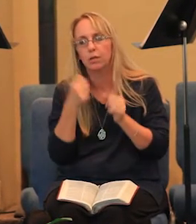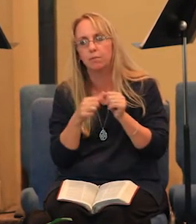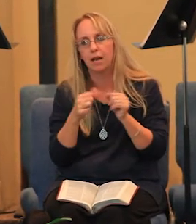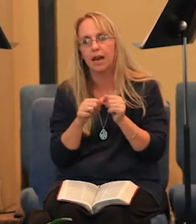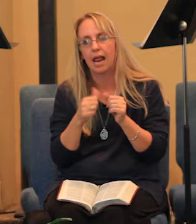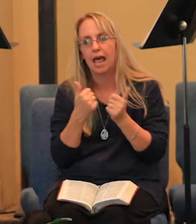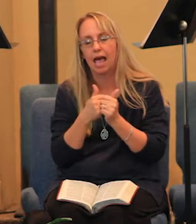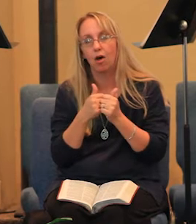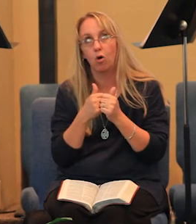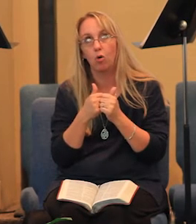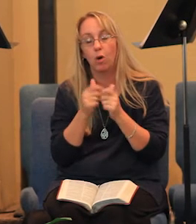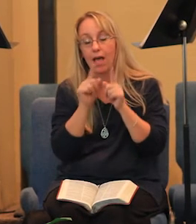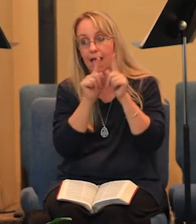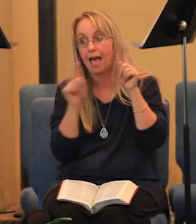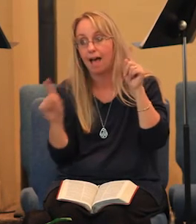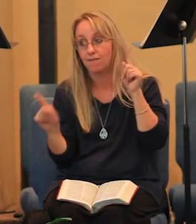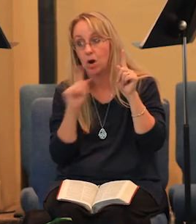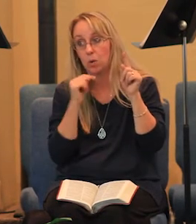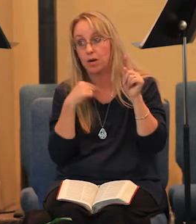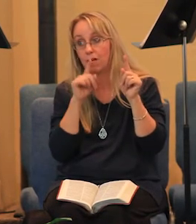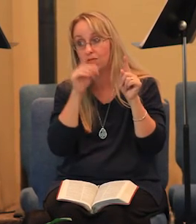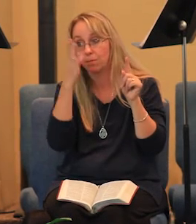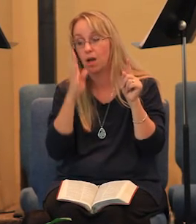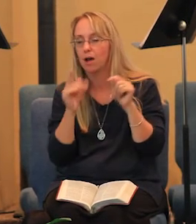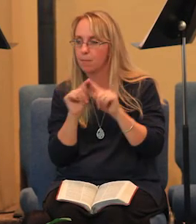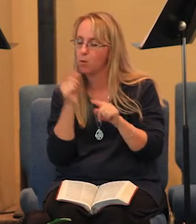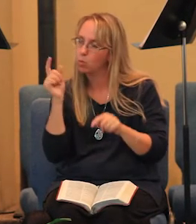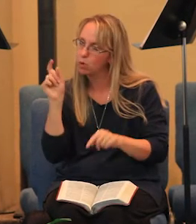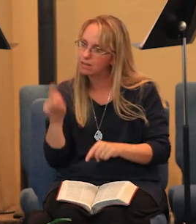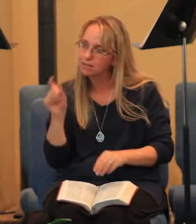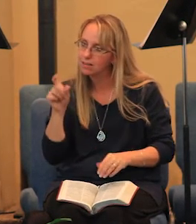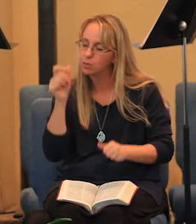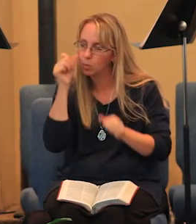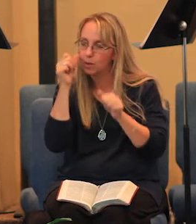how far we are from God, but we need to be reminded.